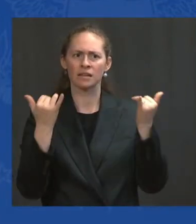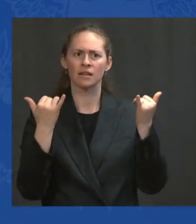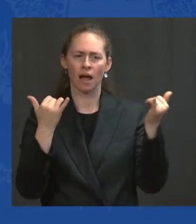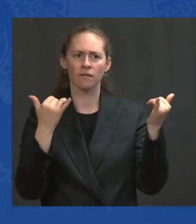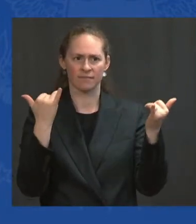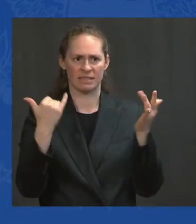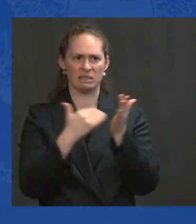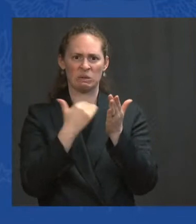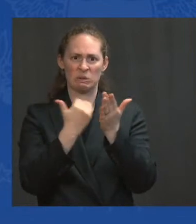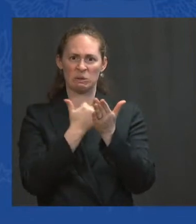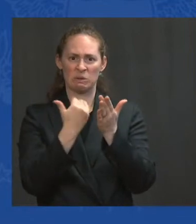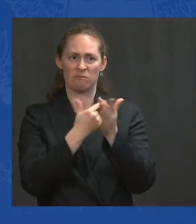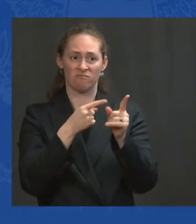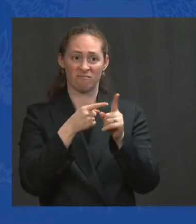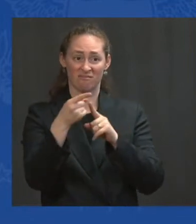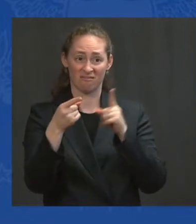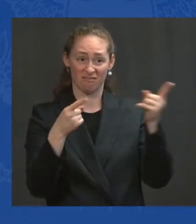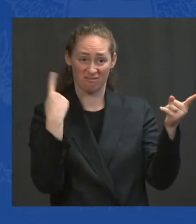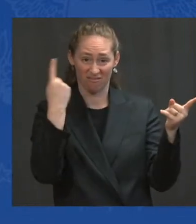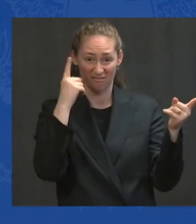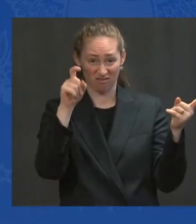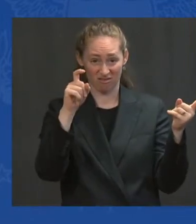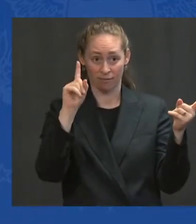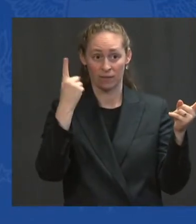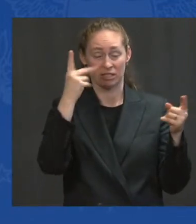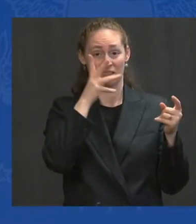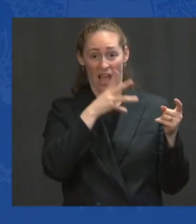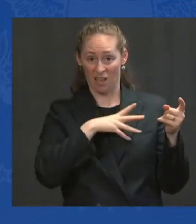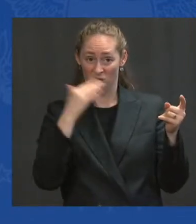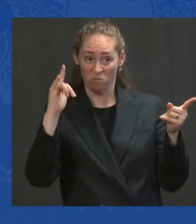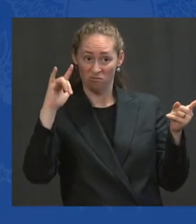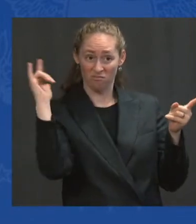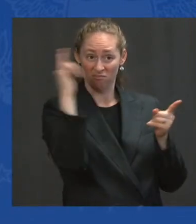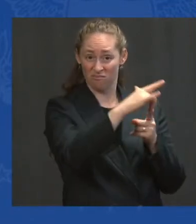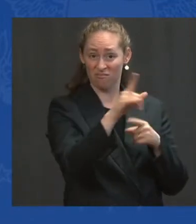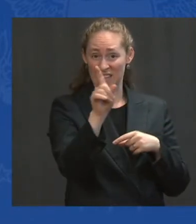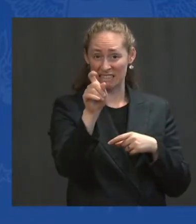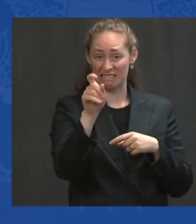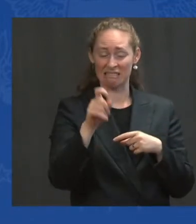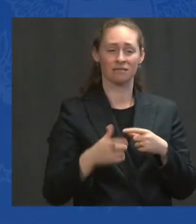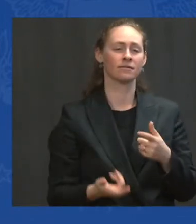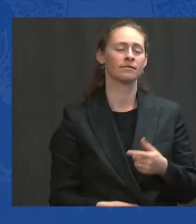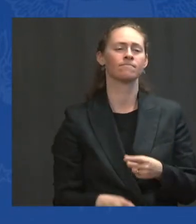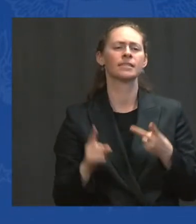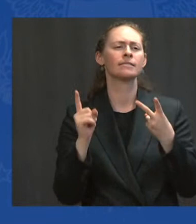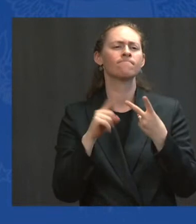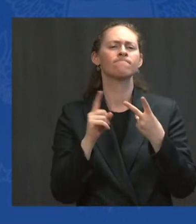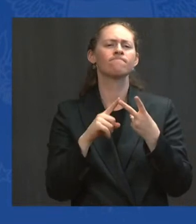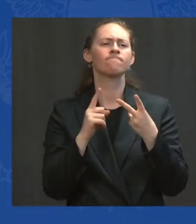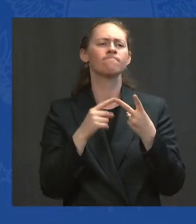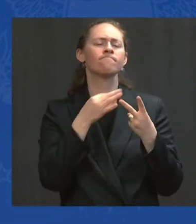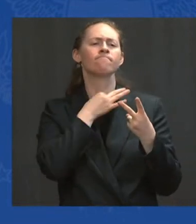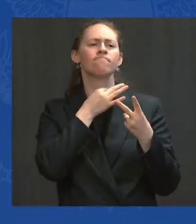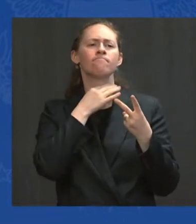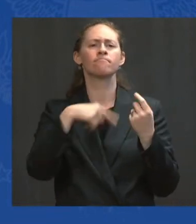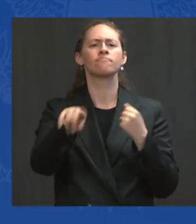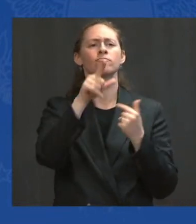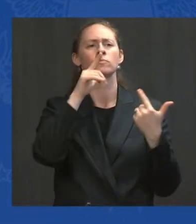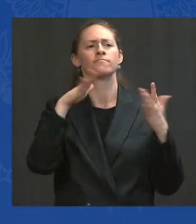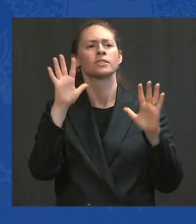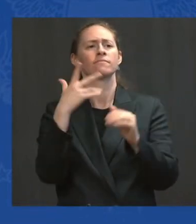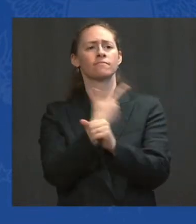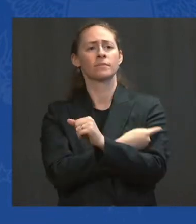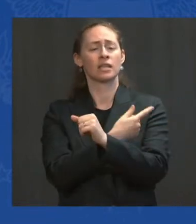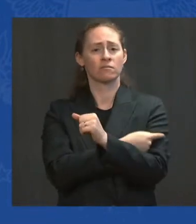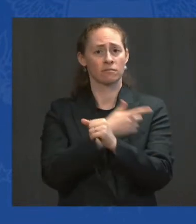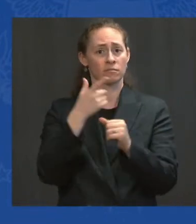should the First Lady still go, and what is your perspective of this? And then secondly, should vaccinated people be getting tested on a